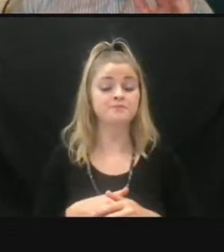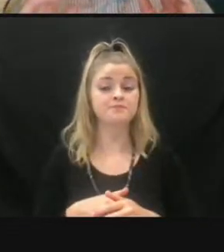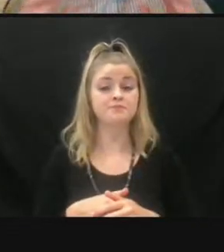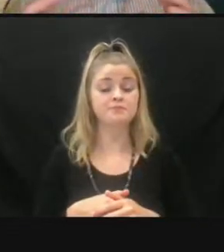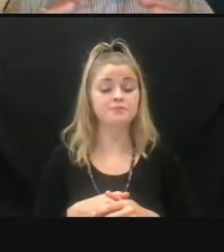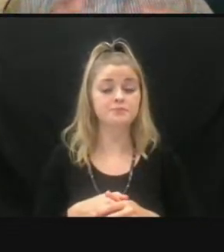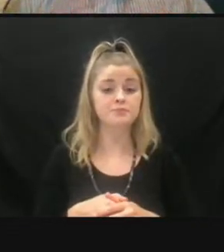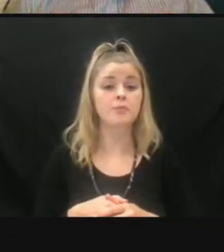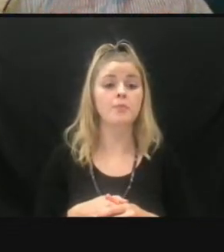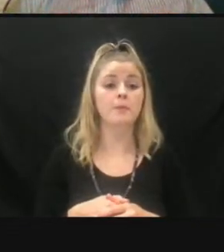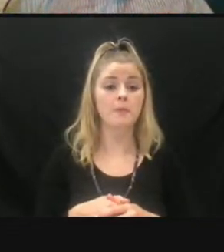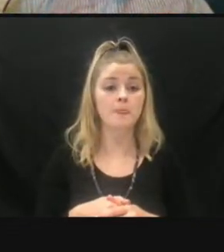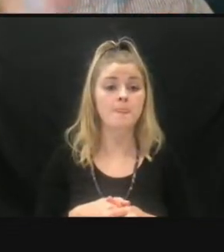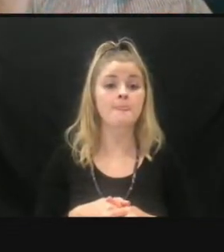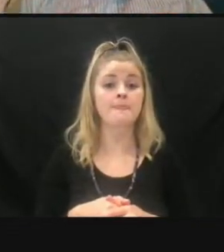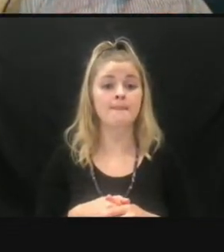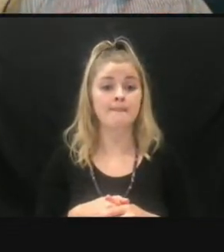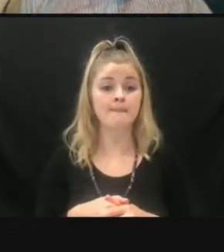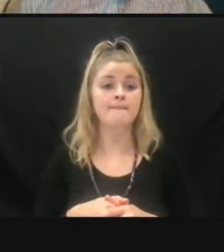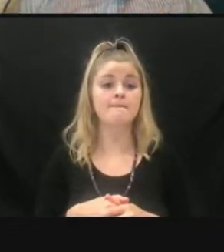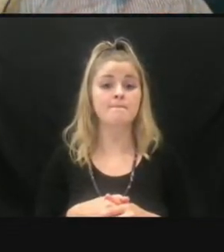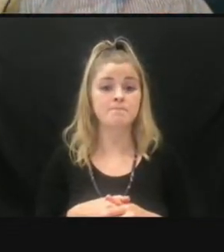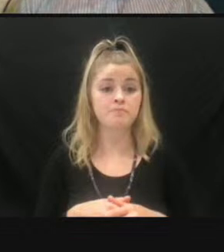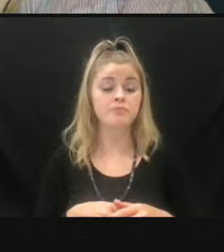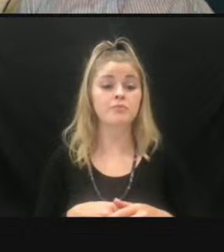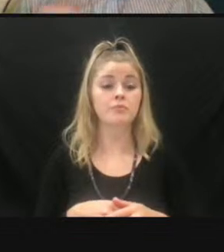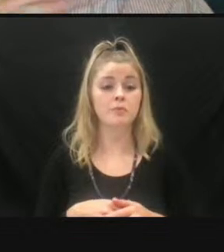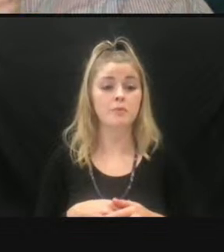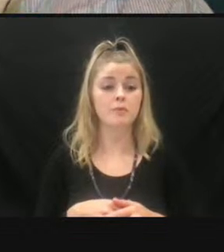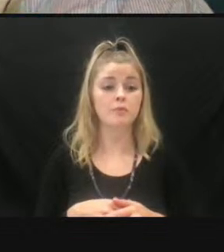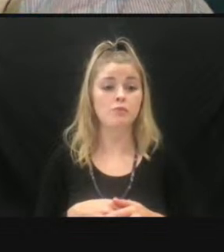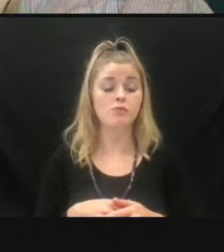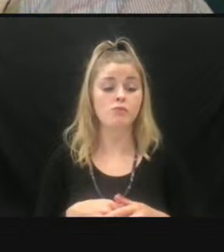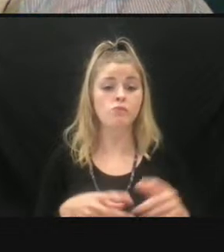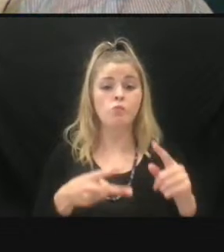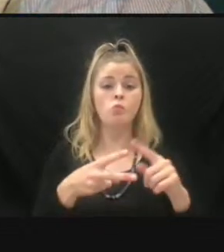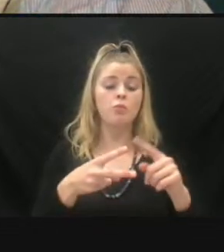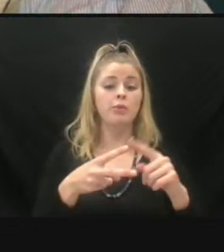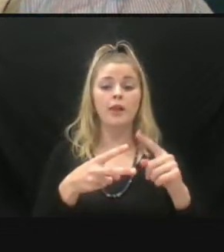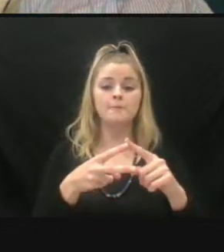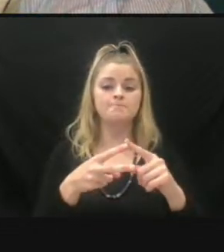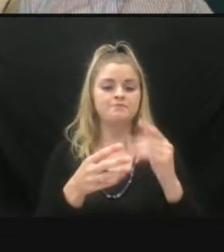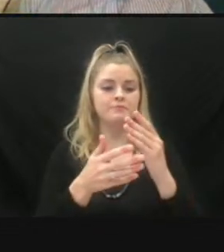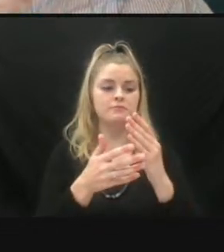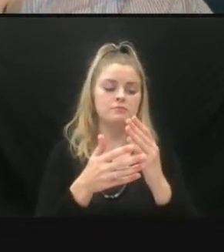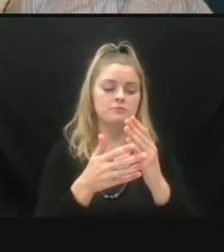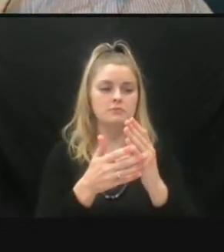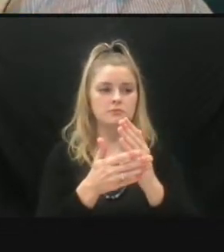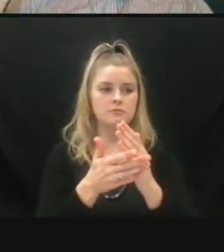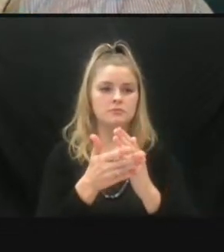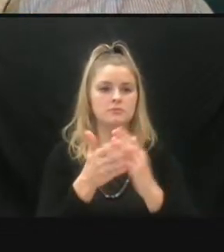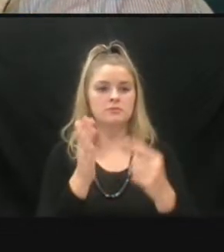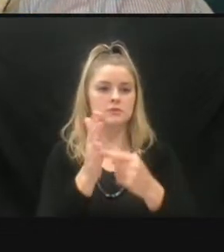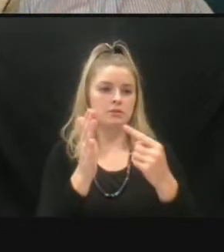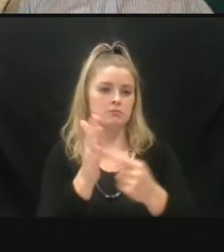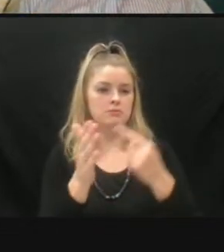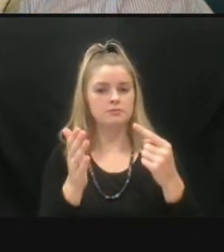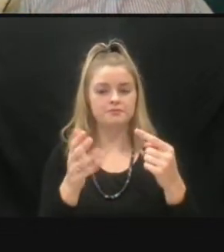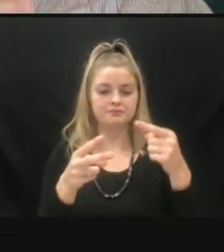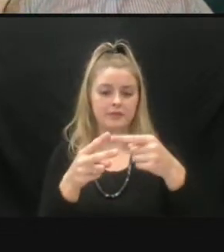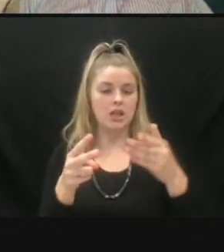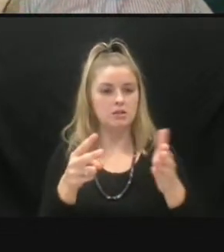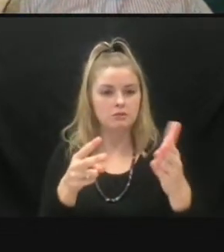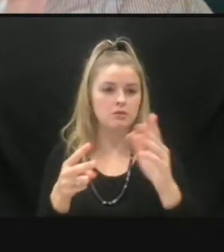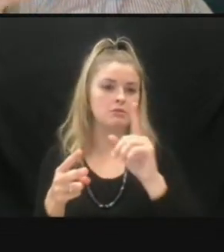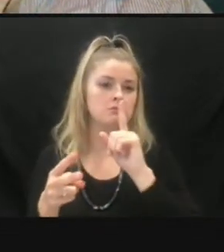most delicacy part of that fish was the shad roe. One of our informants from the Pocomoke Indian Nation told us about how in his youth